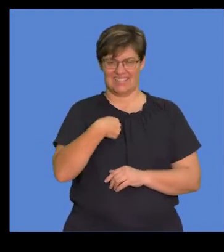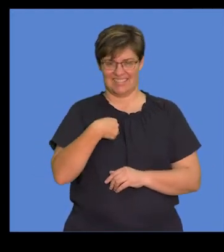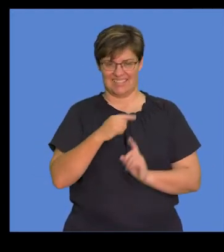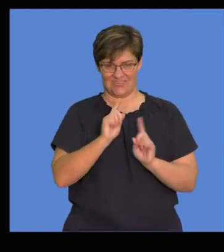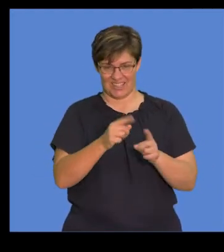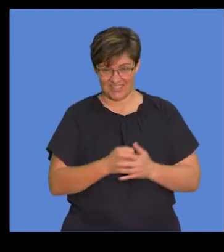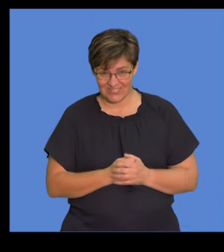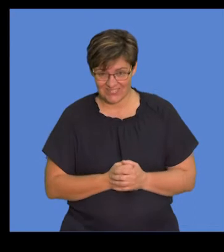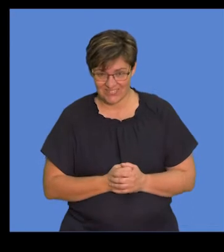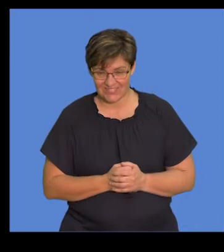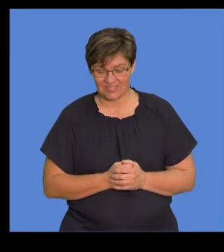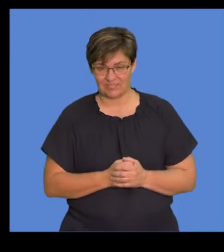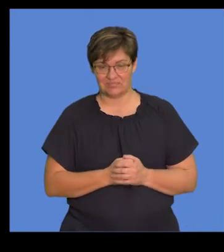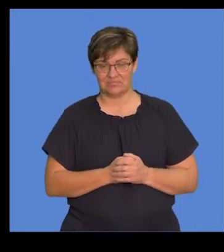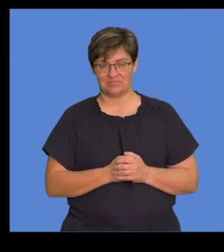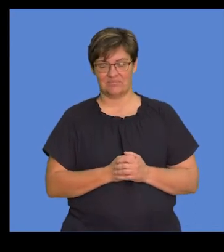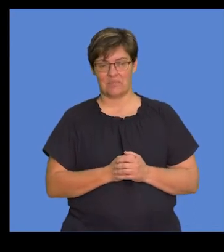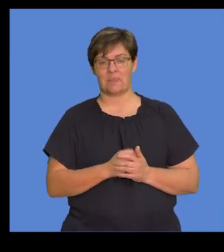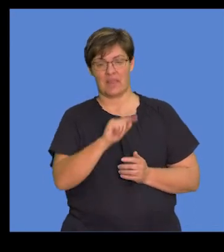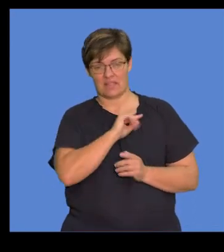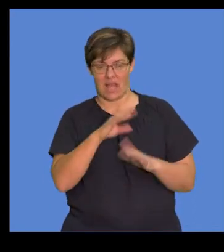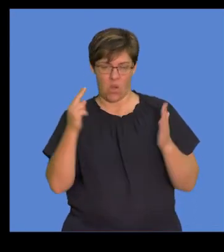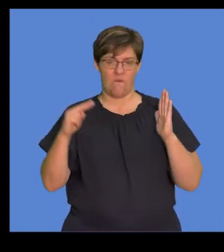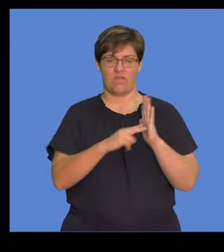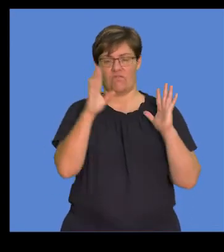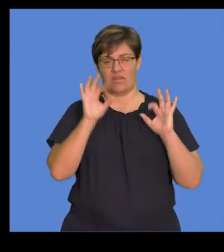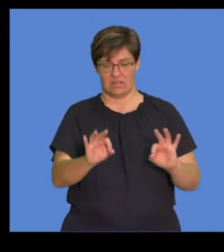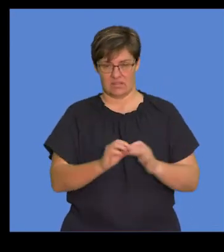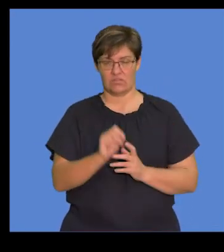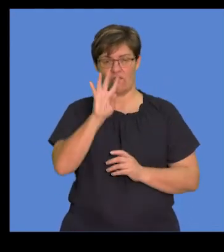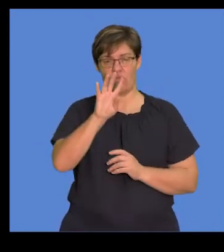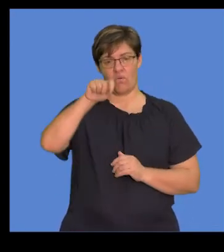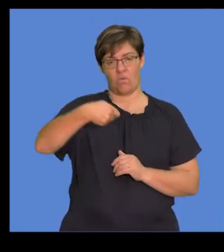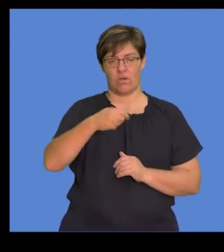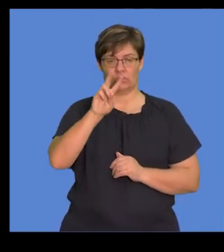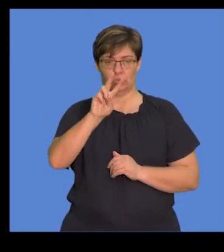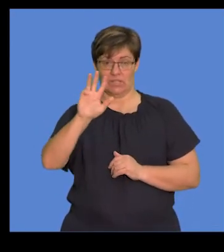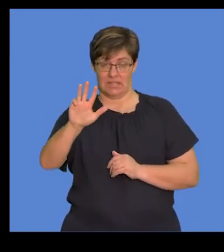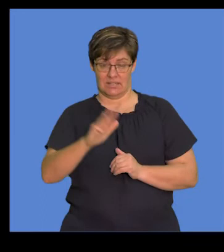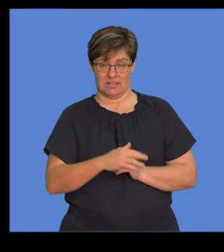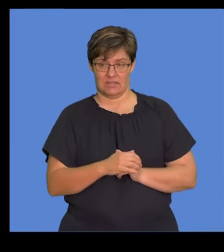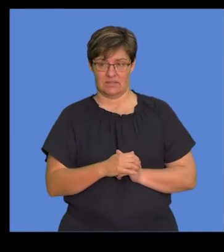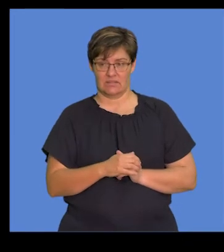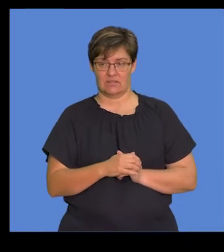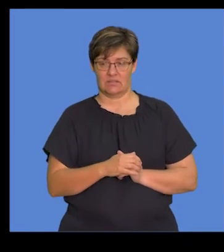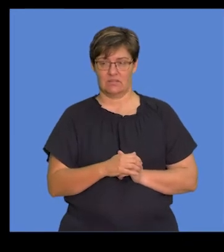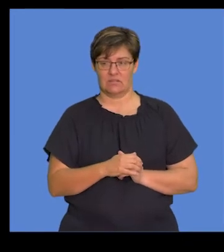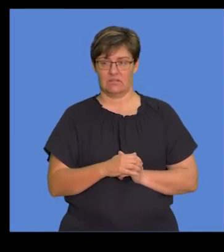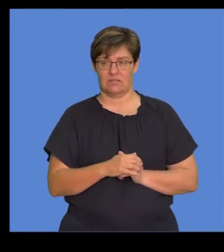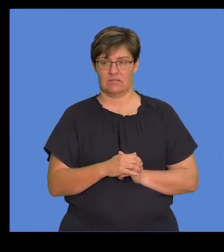says then our answer is correct in this way. That's one way of verifying. So it's 4,29. Okay, so this